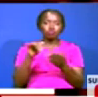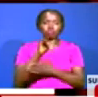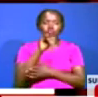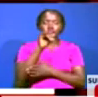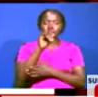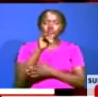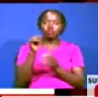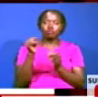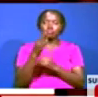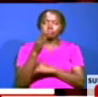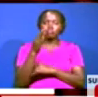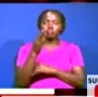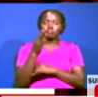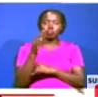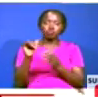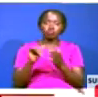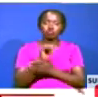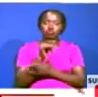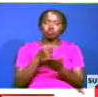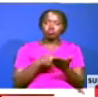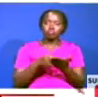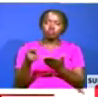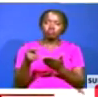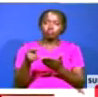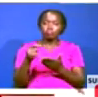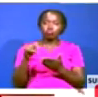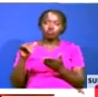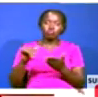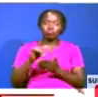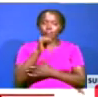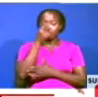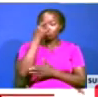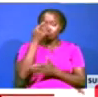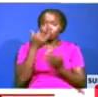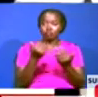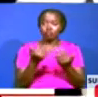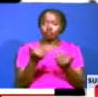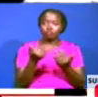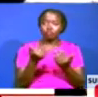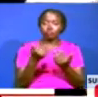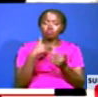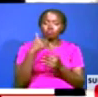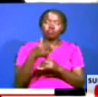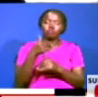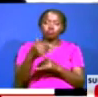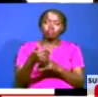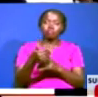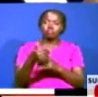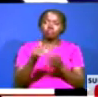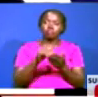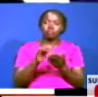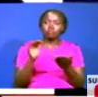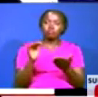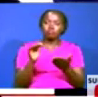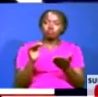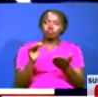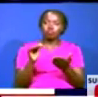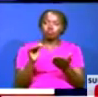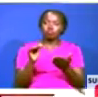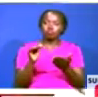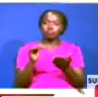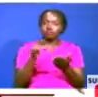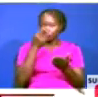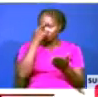flights in a week. We have Air India now, which has increased its frequency, and more airlines, Indian airlines, are